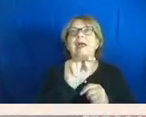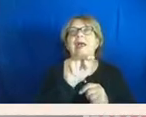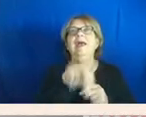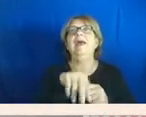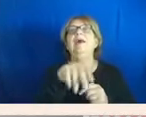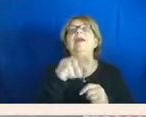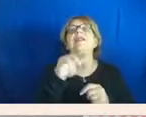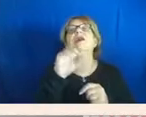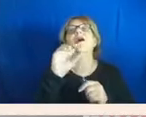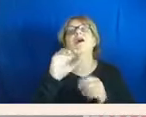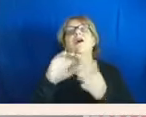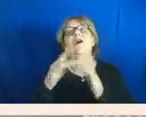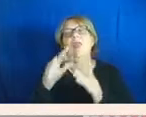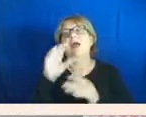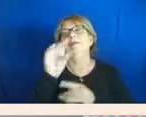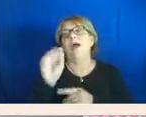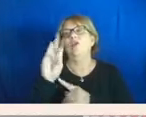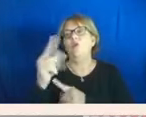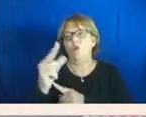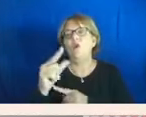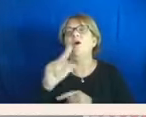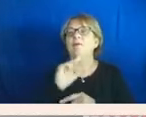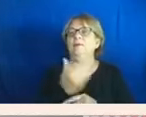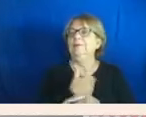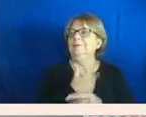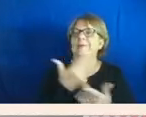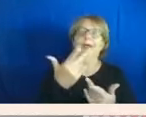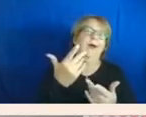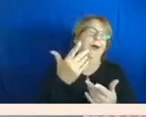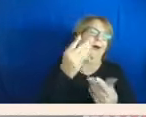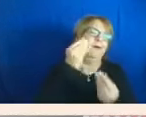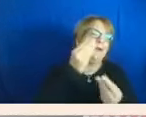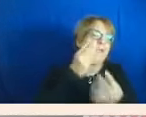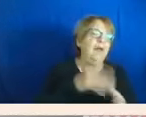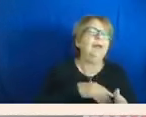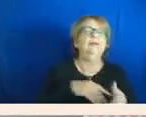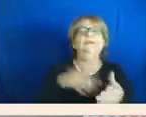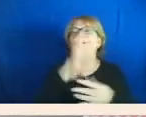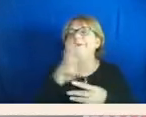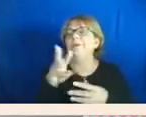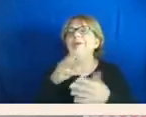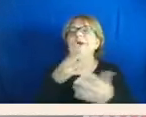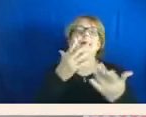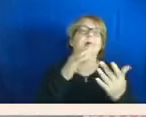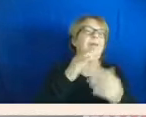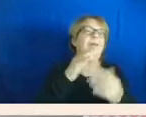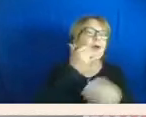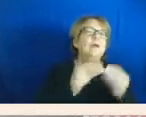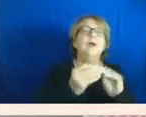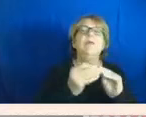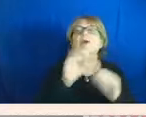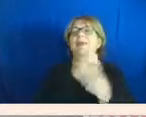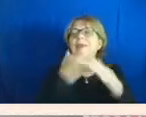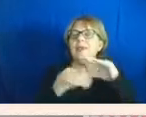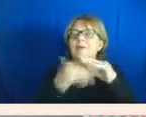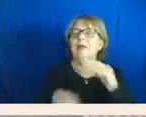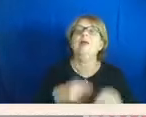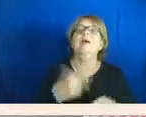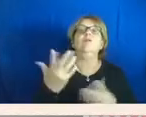get our phone number, email, and if you want to be a part of our forum, the email address to request